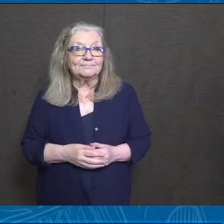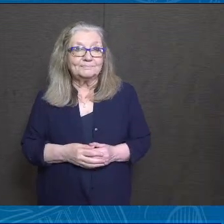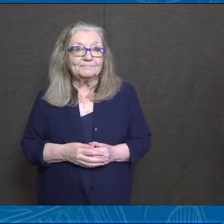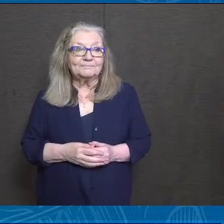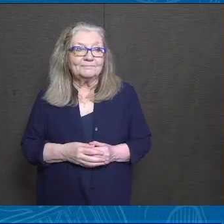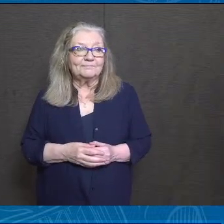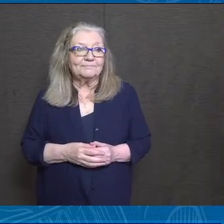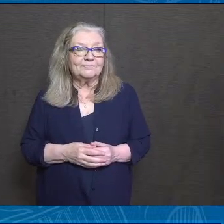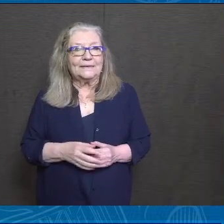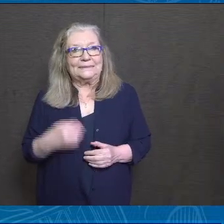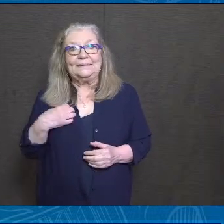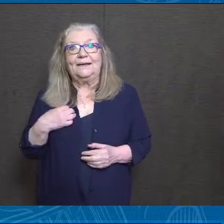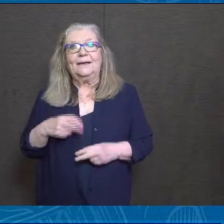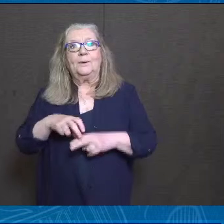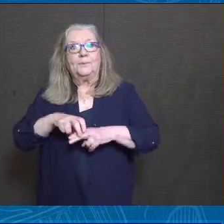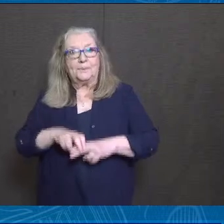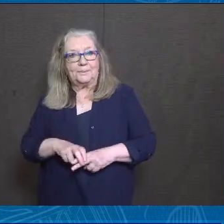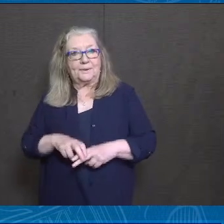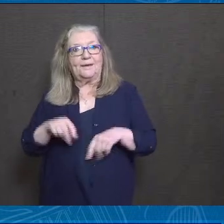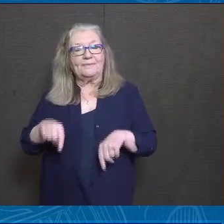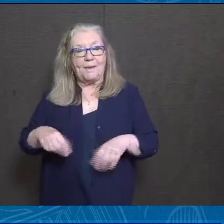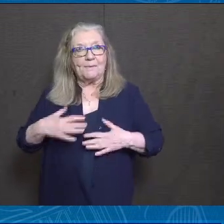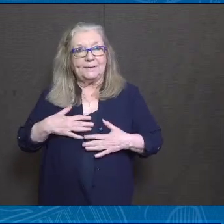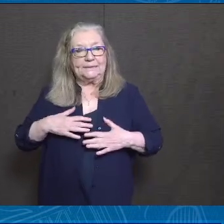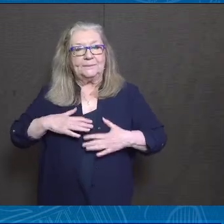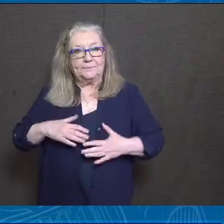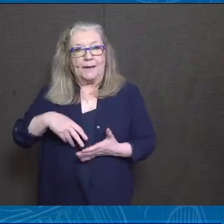I'm going to sit down now.